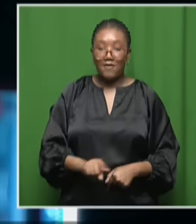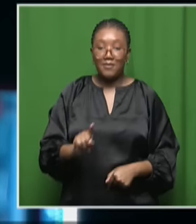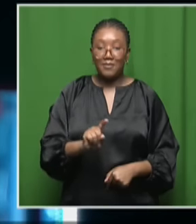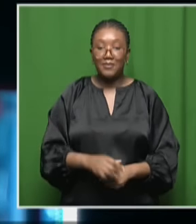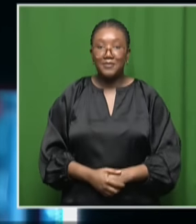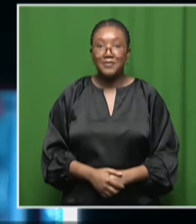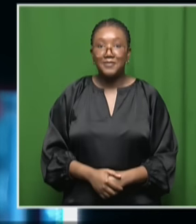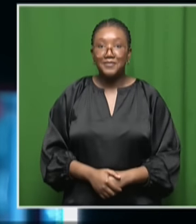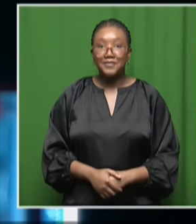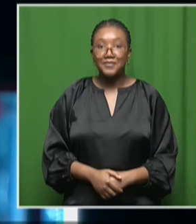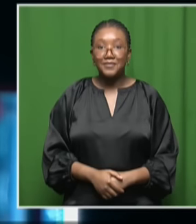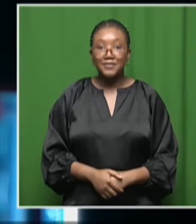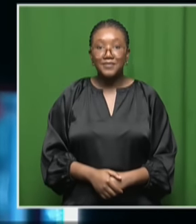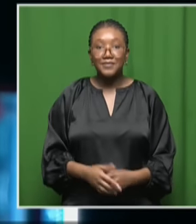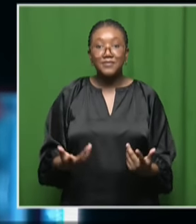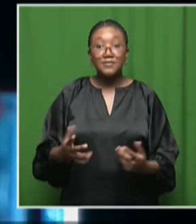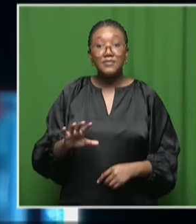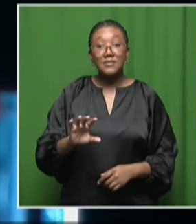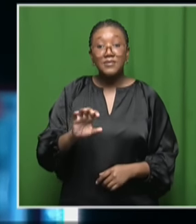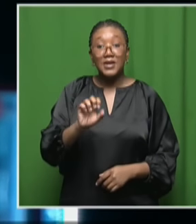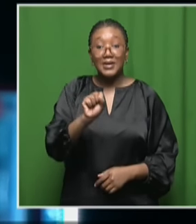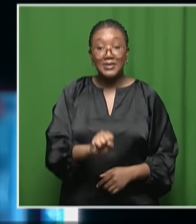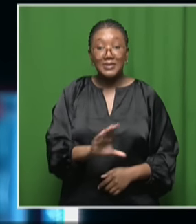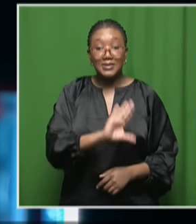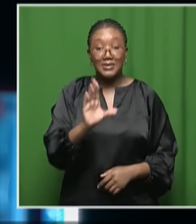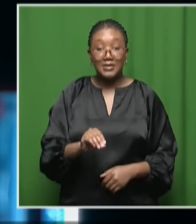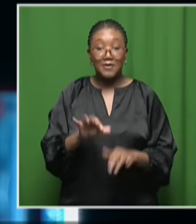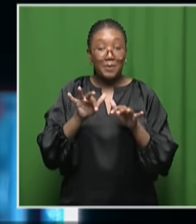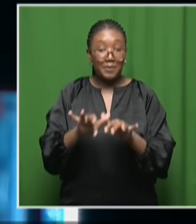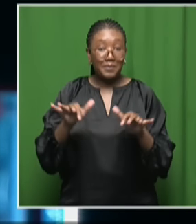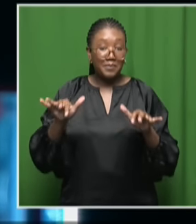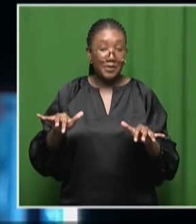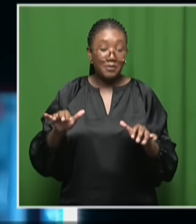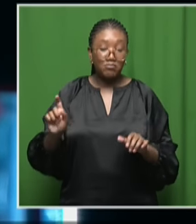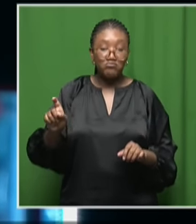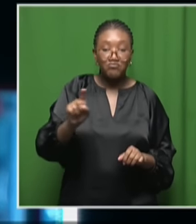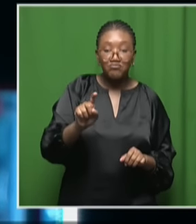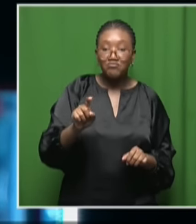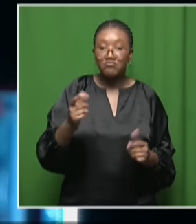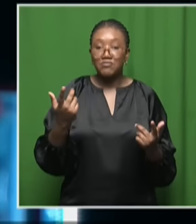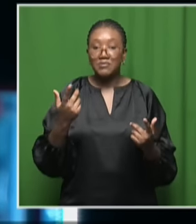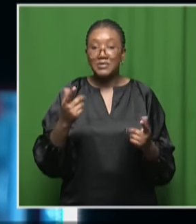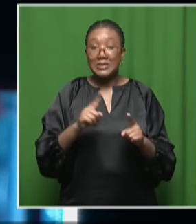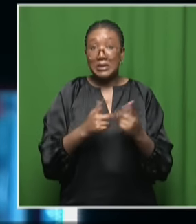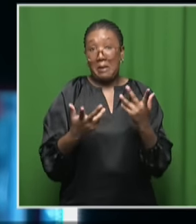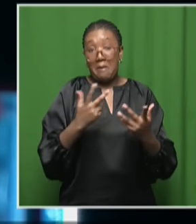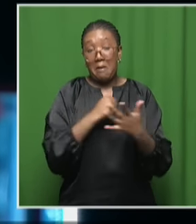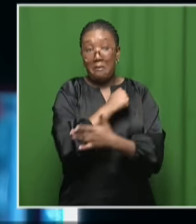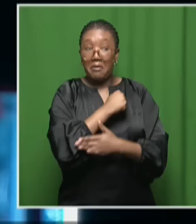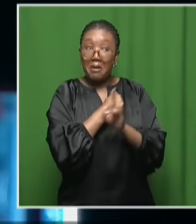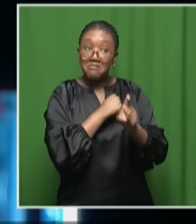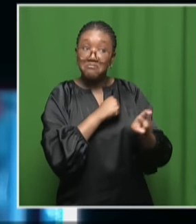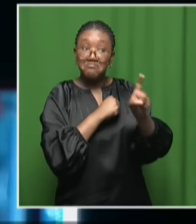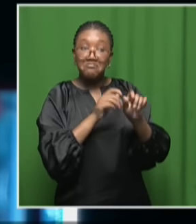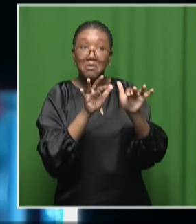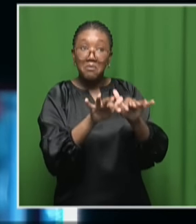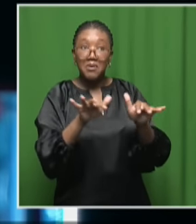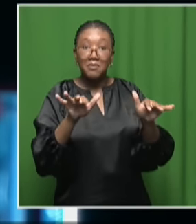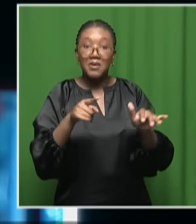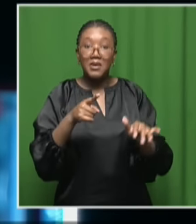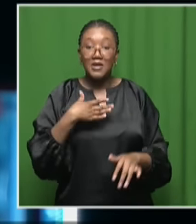lot of South Africans, I would imagine even some citizens from other countries in the African continent,